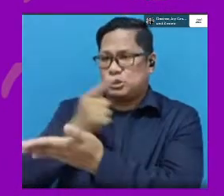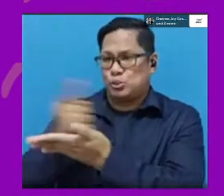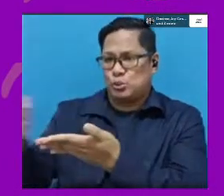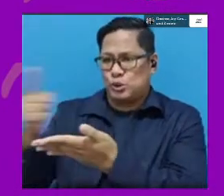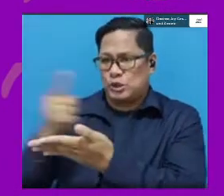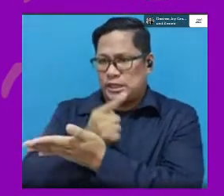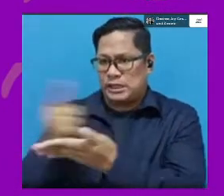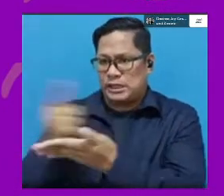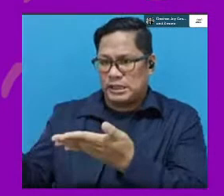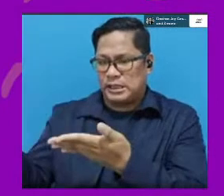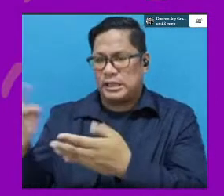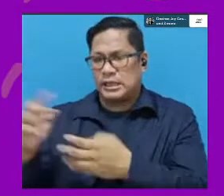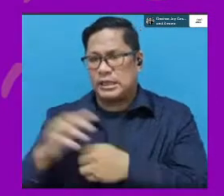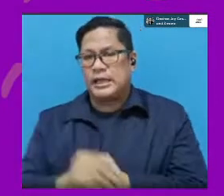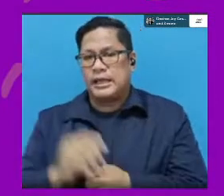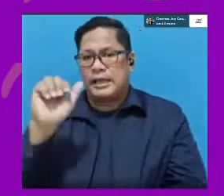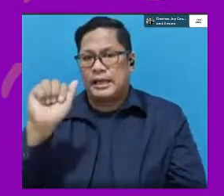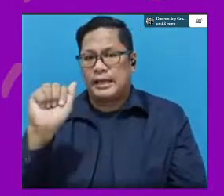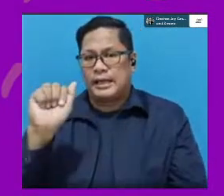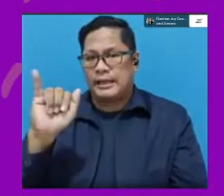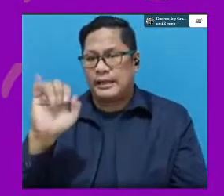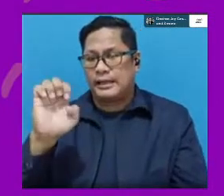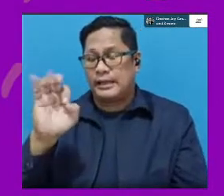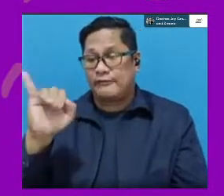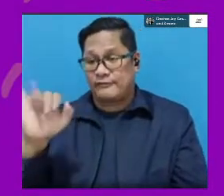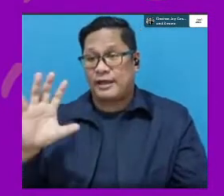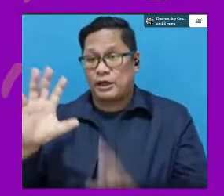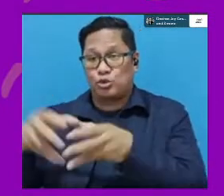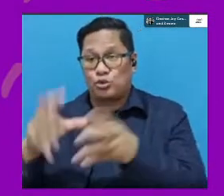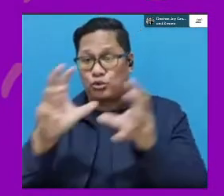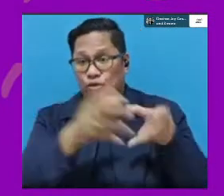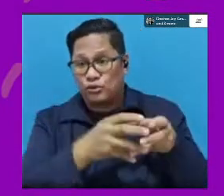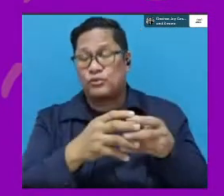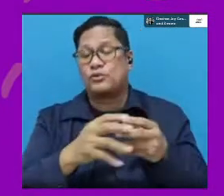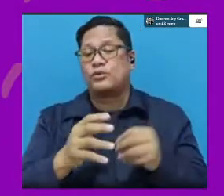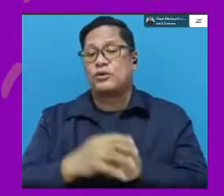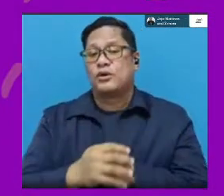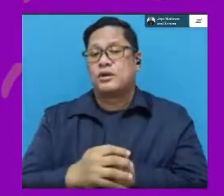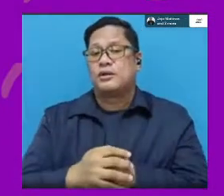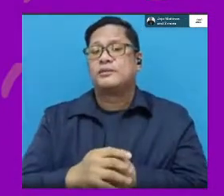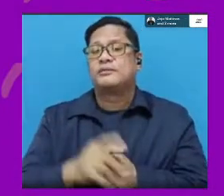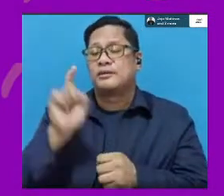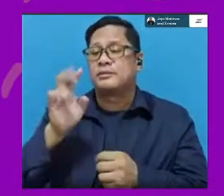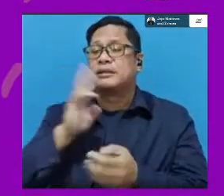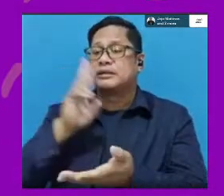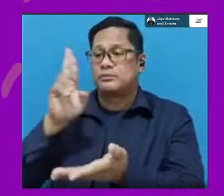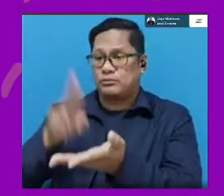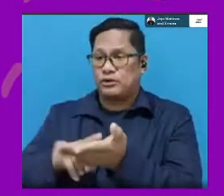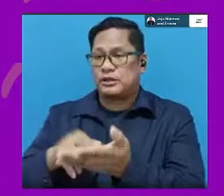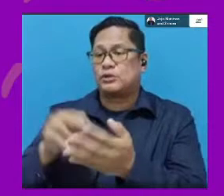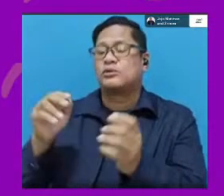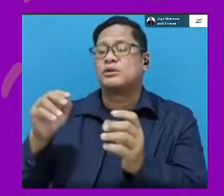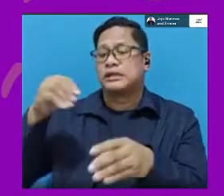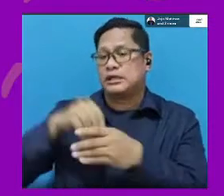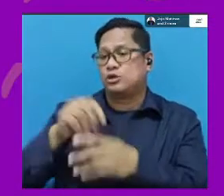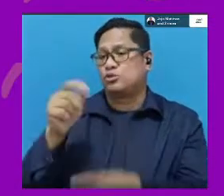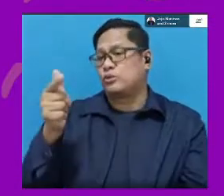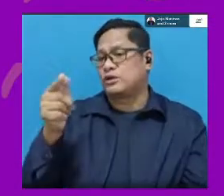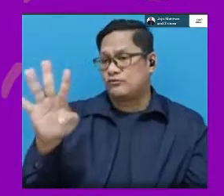serious AEFIs and clusters of minor AEFIs are to be reported within 24 to 48